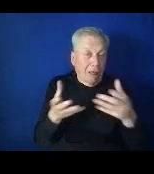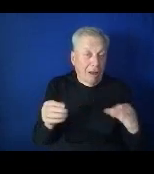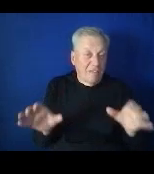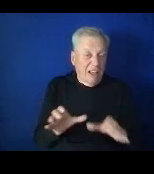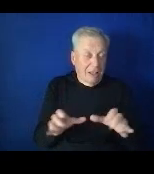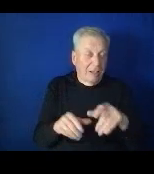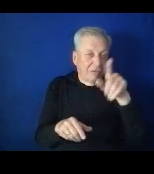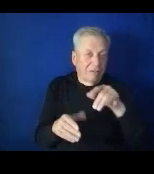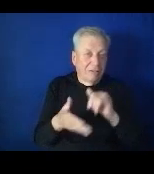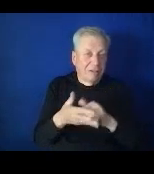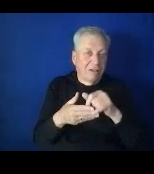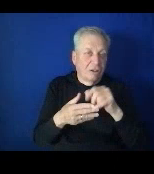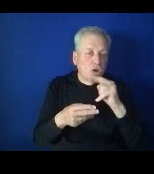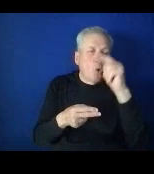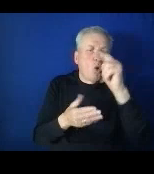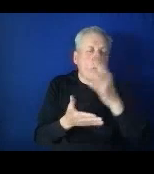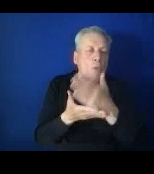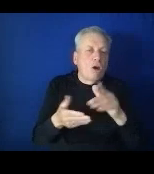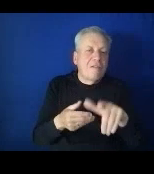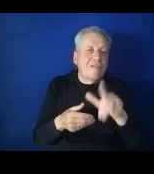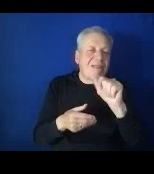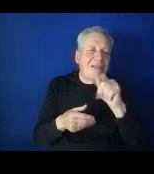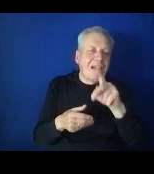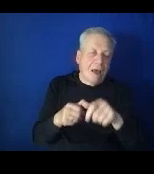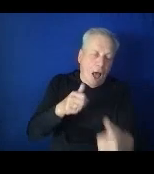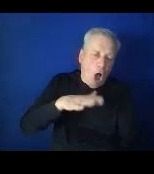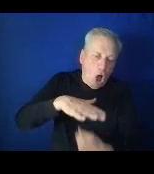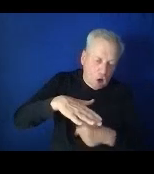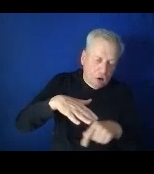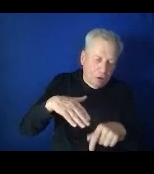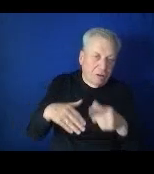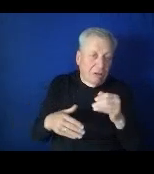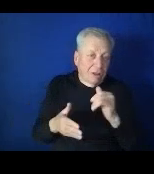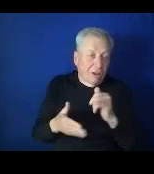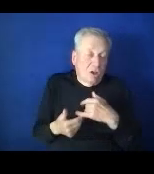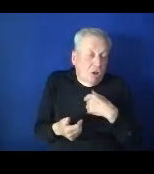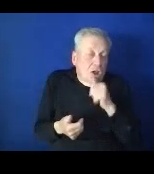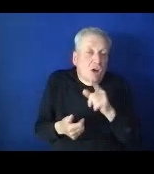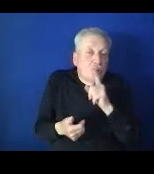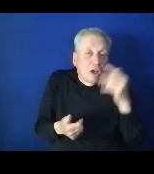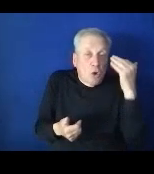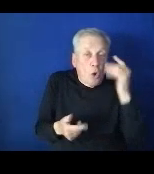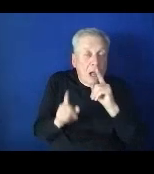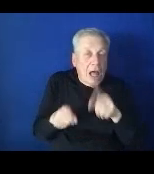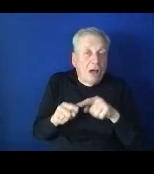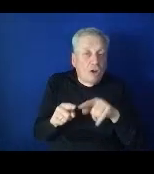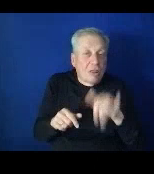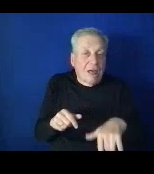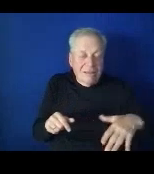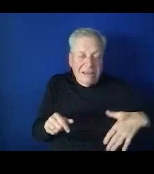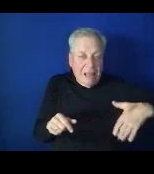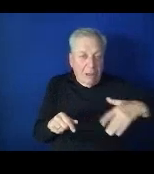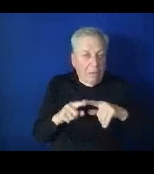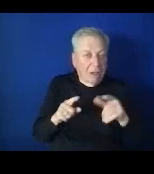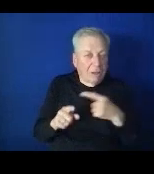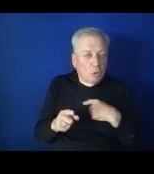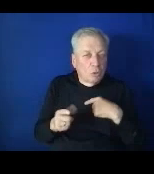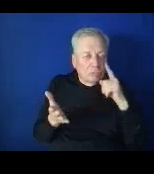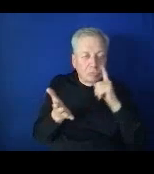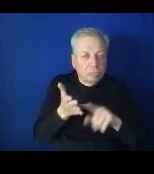underneath the northern part of the lake. So there could be hydrothermally related as well. We don't really know the answer to this yet, but it's something we're looking